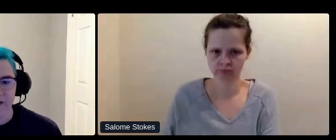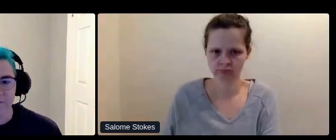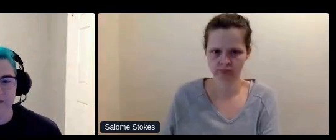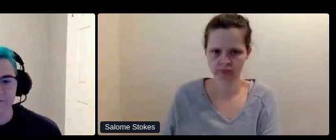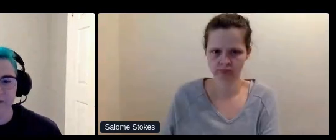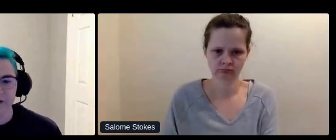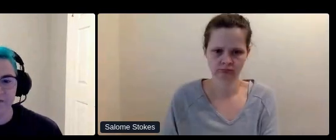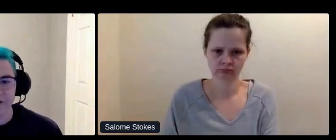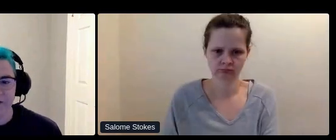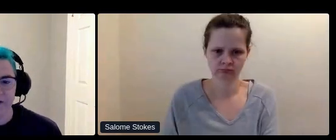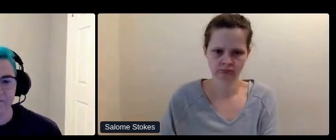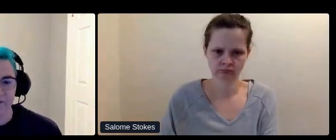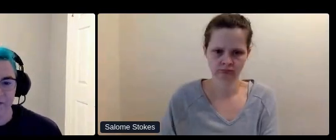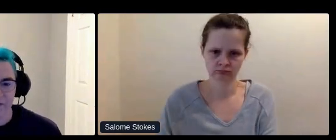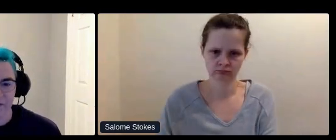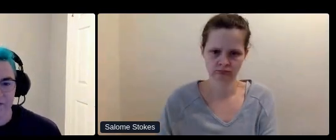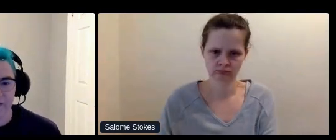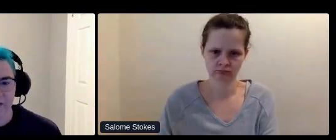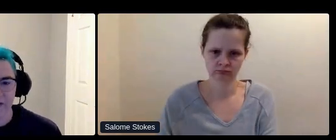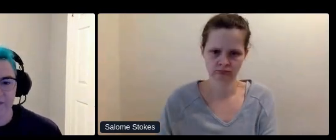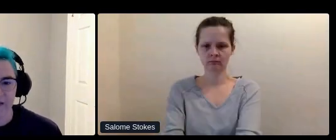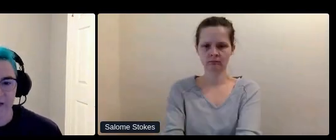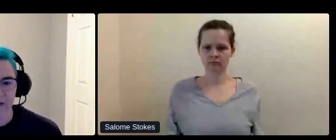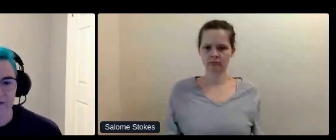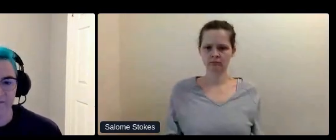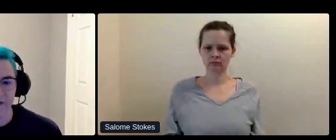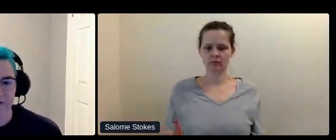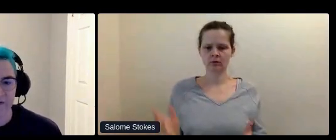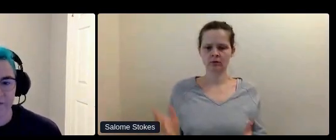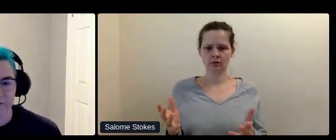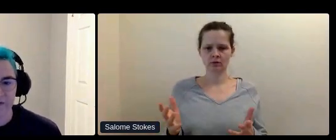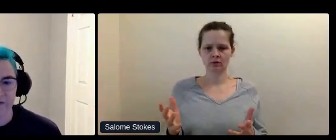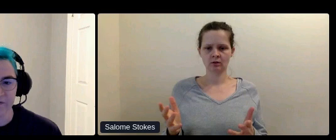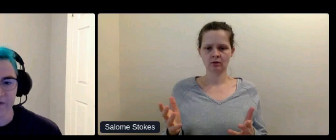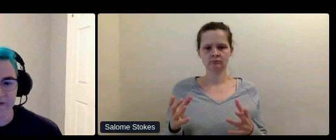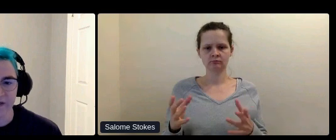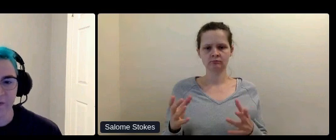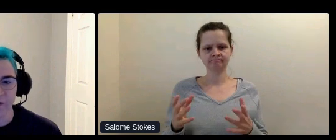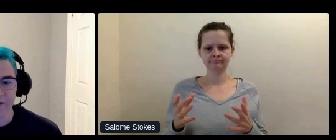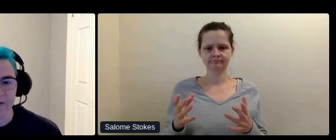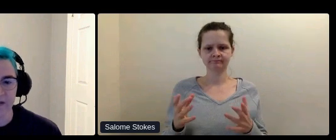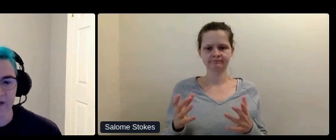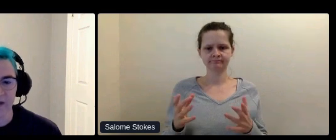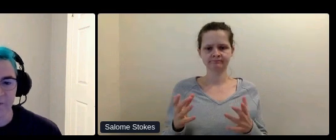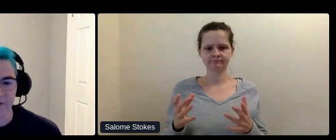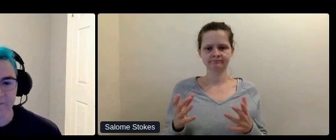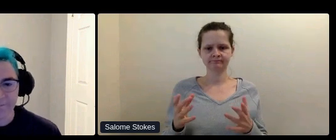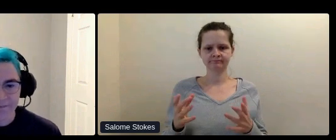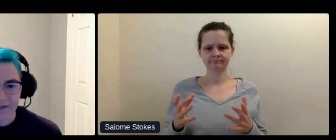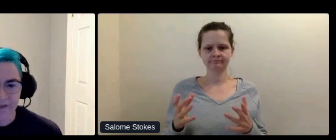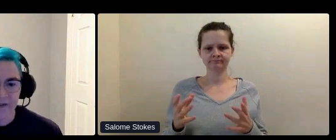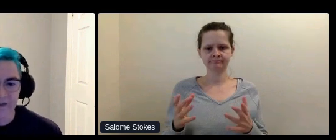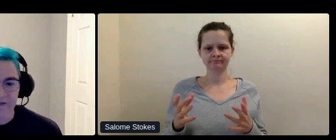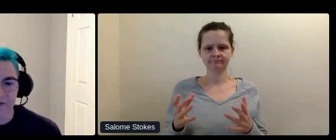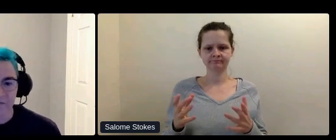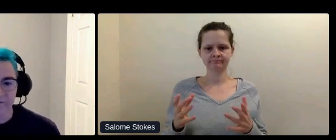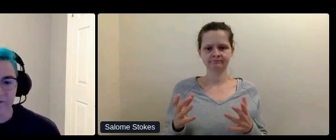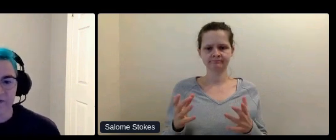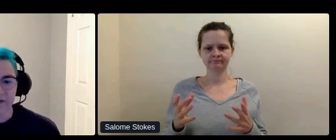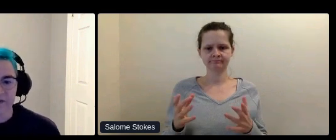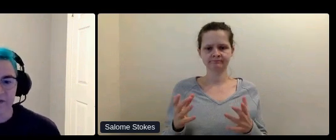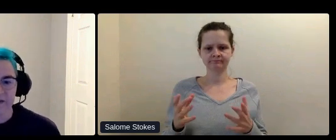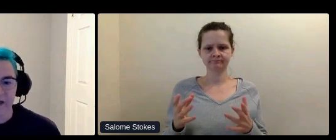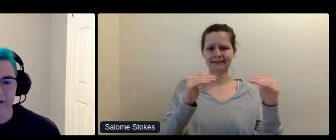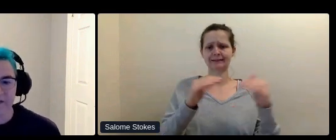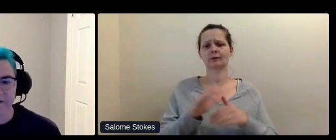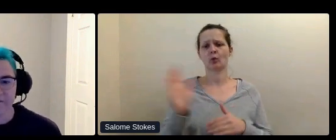engaging games, free of unintended frustrations, and I'm dedicated to finding solutions to address equality and equity. So first,